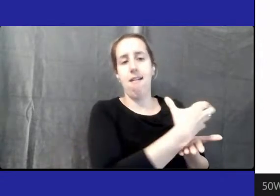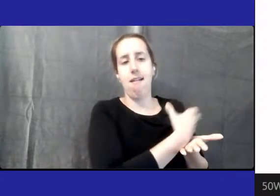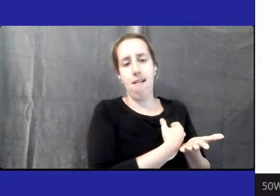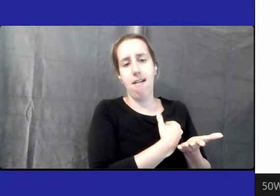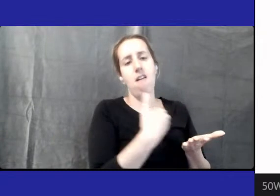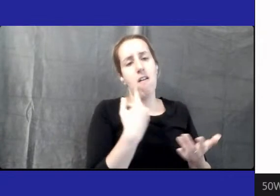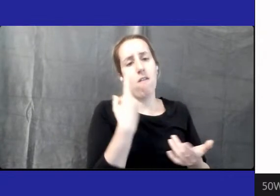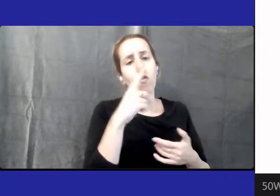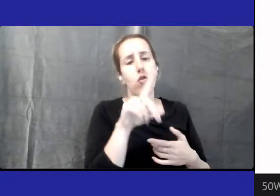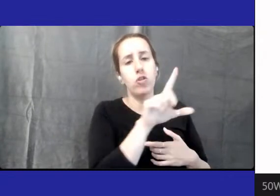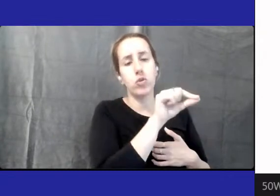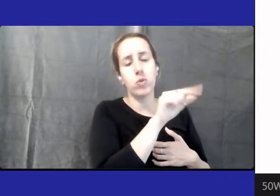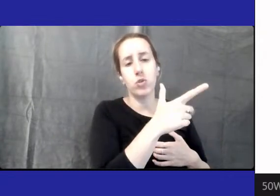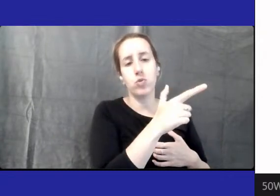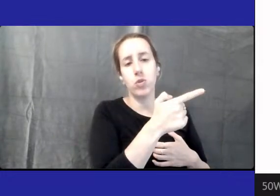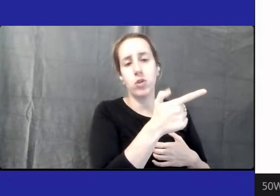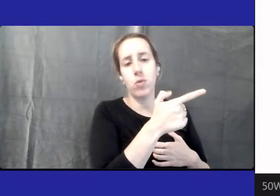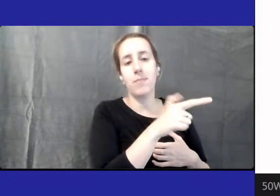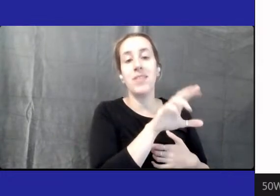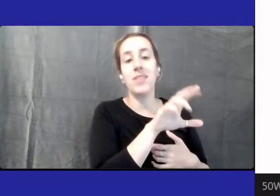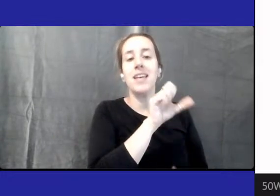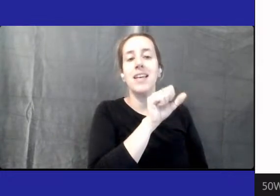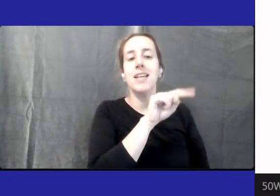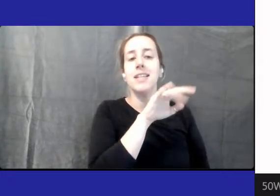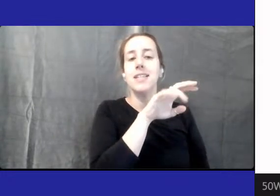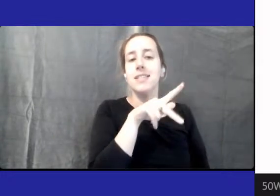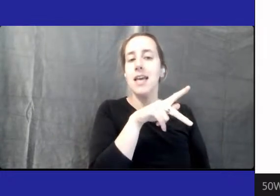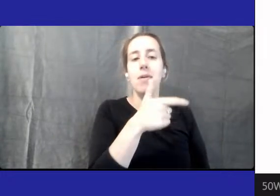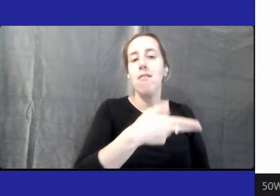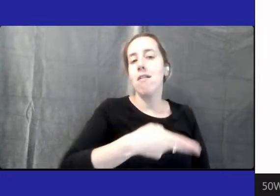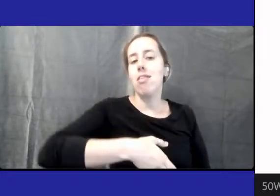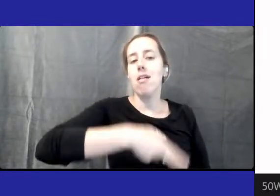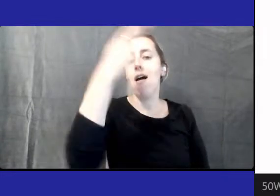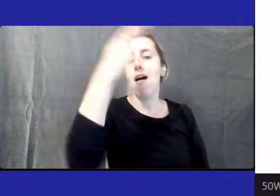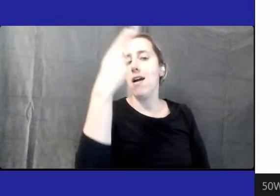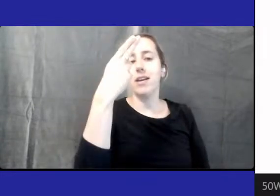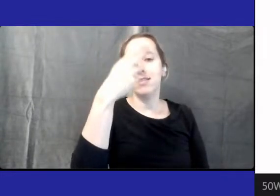the SNP was the highest ranked SNP in the state.